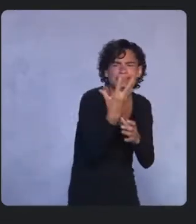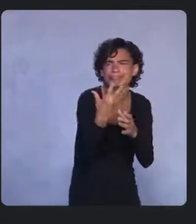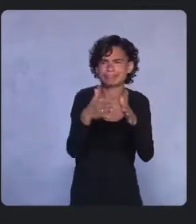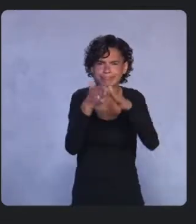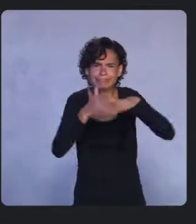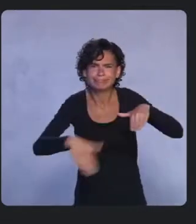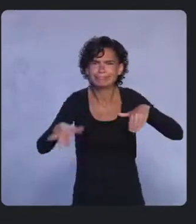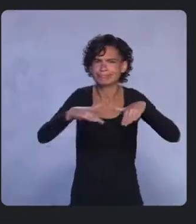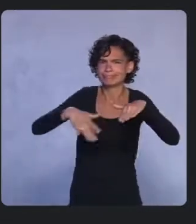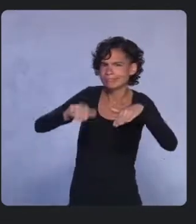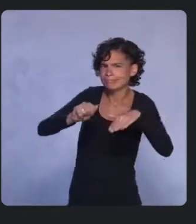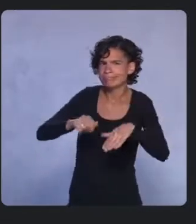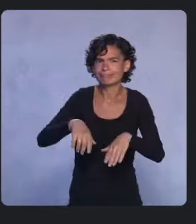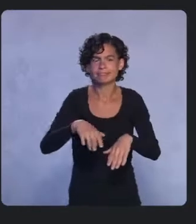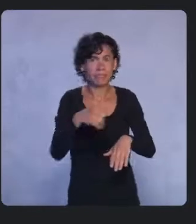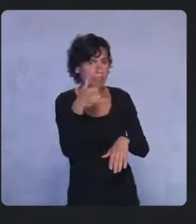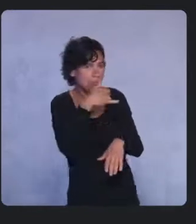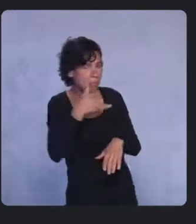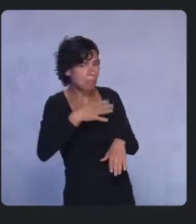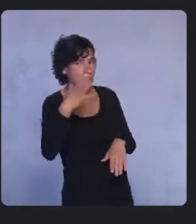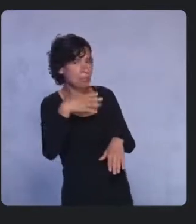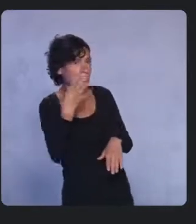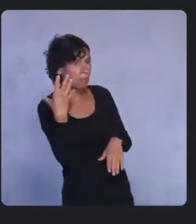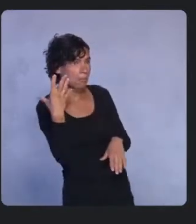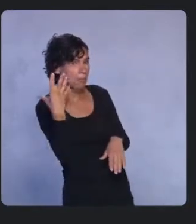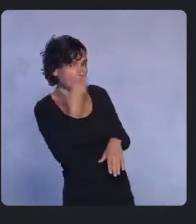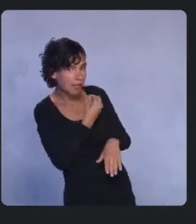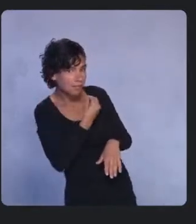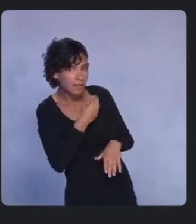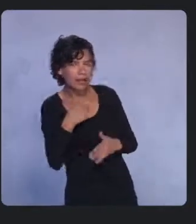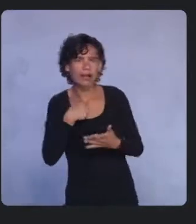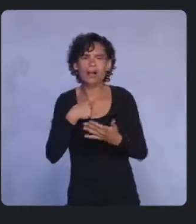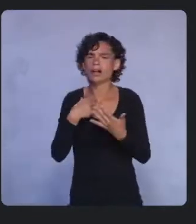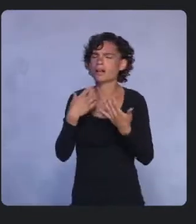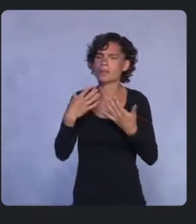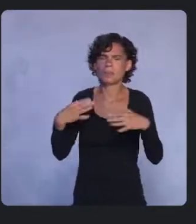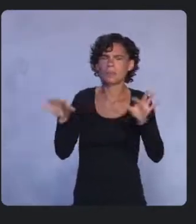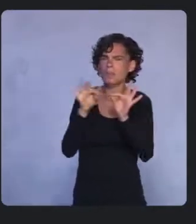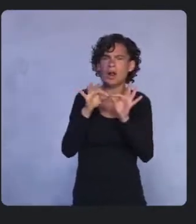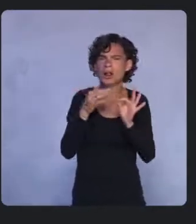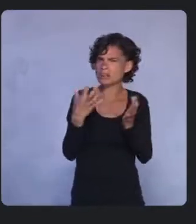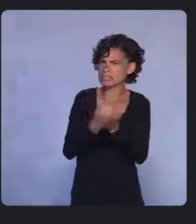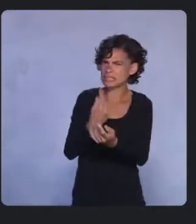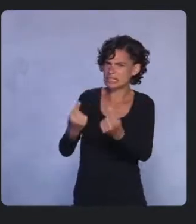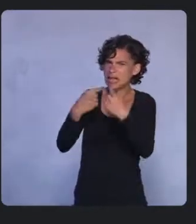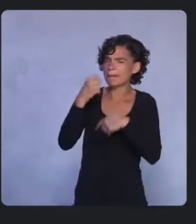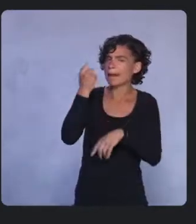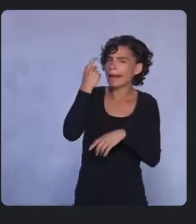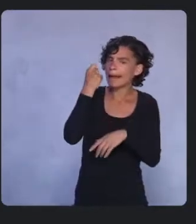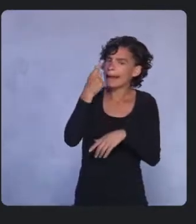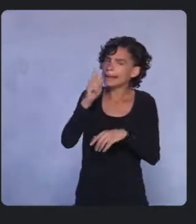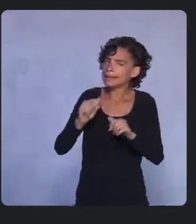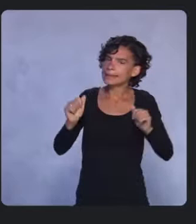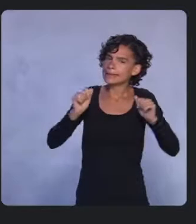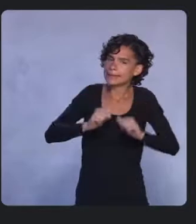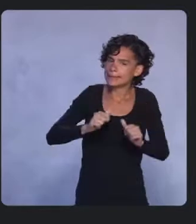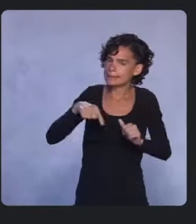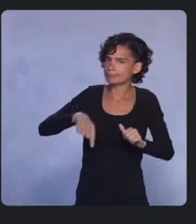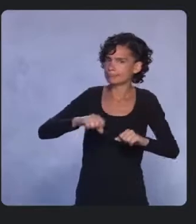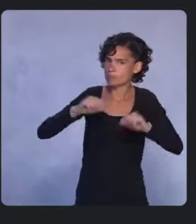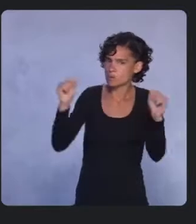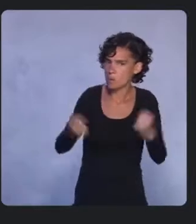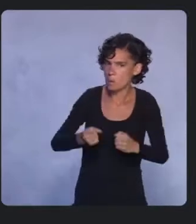sounds beautiful. I assure you it is worth the trip. However, you need to bring your coat, because it gets really